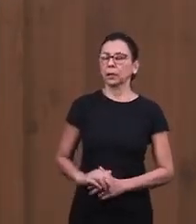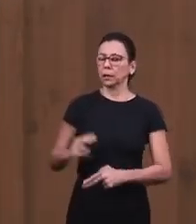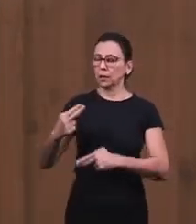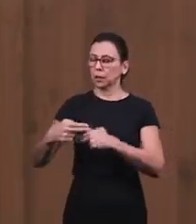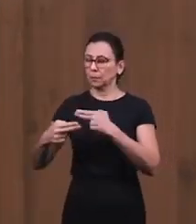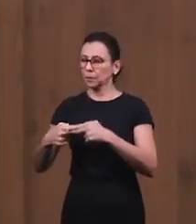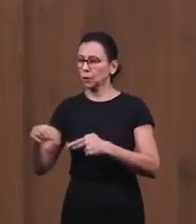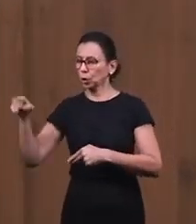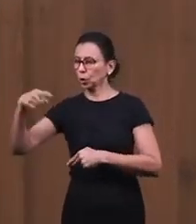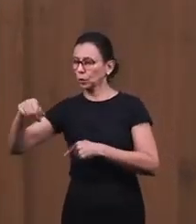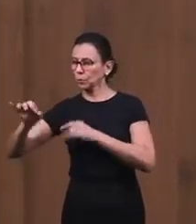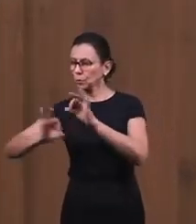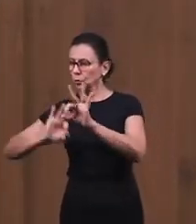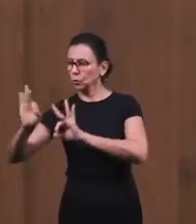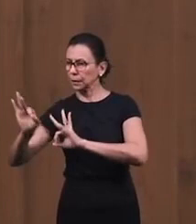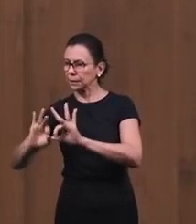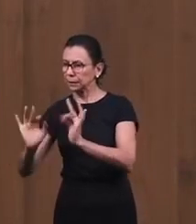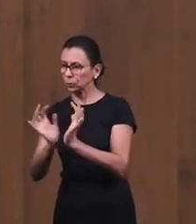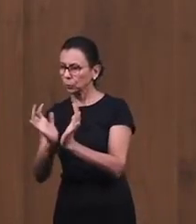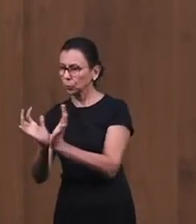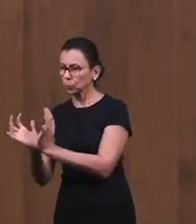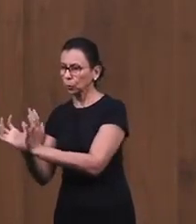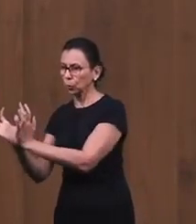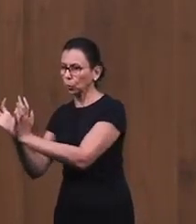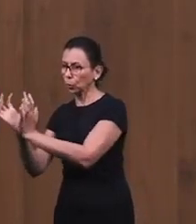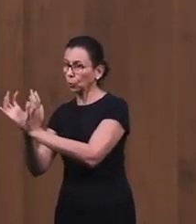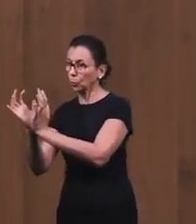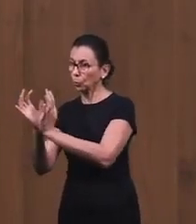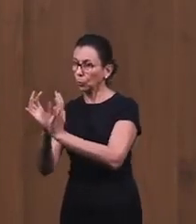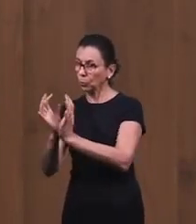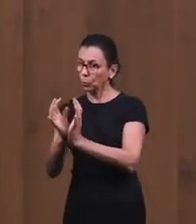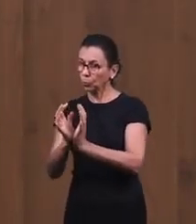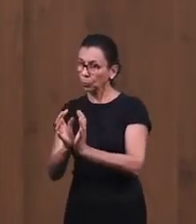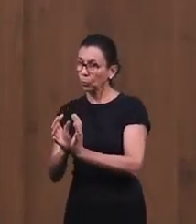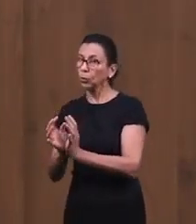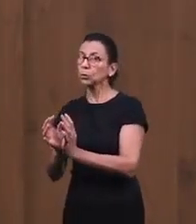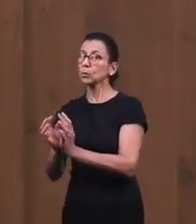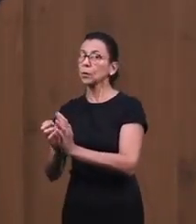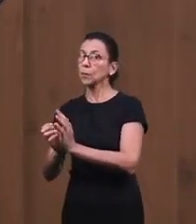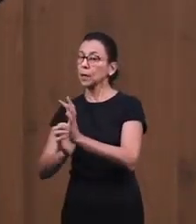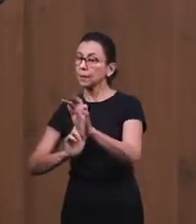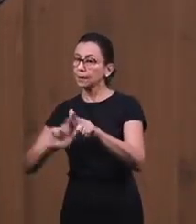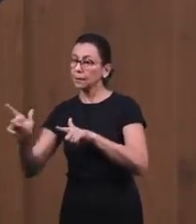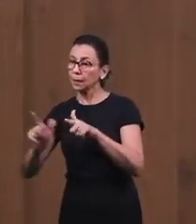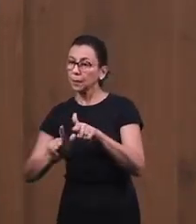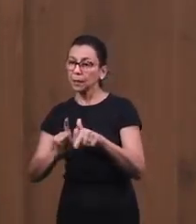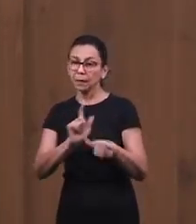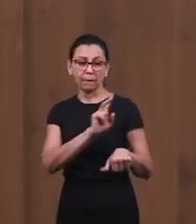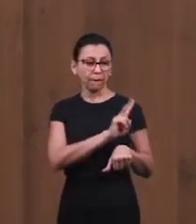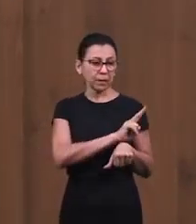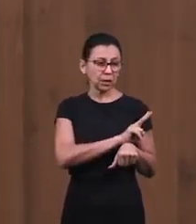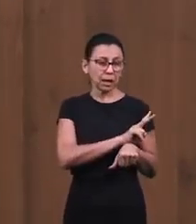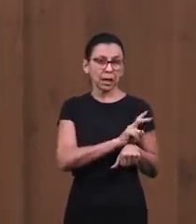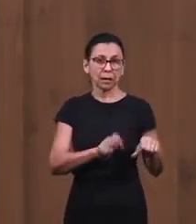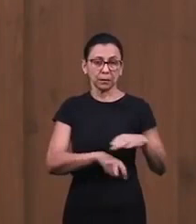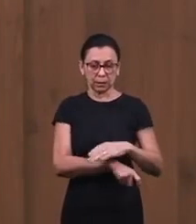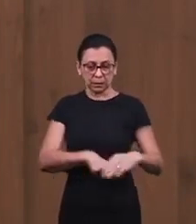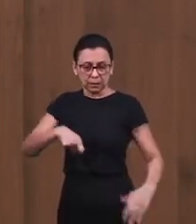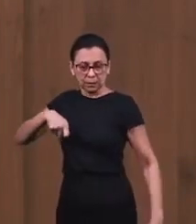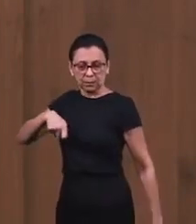We're going to work, but we're going to be paying attention. We're going to have the sword on our